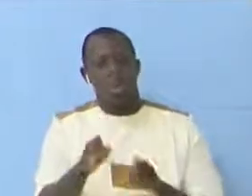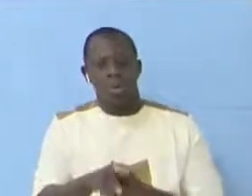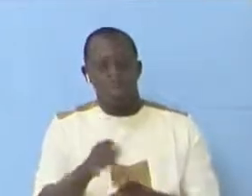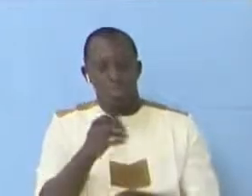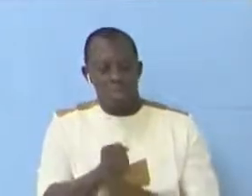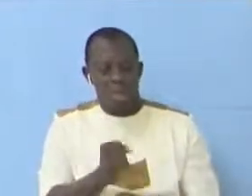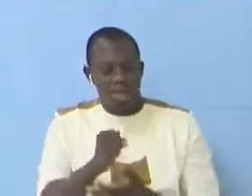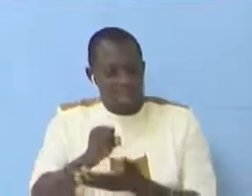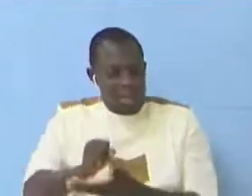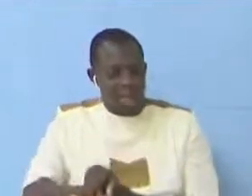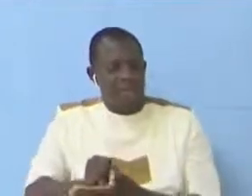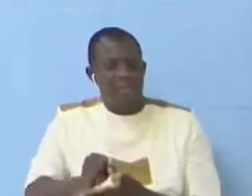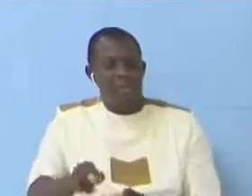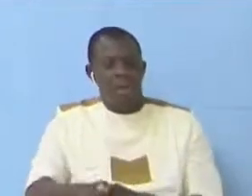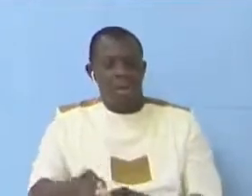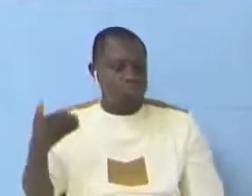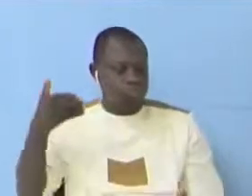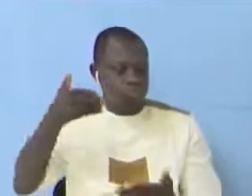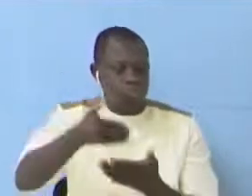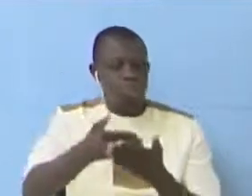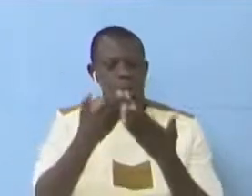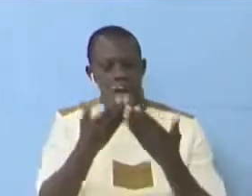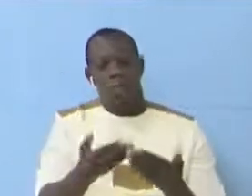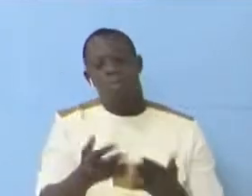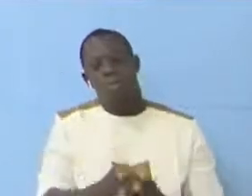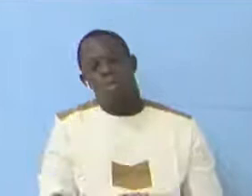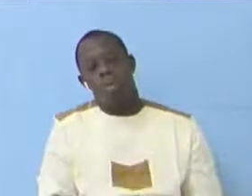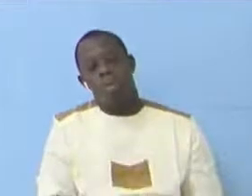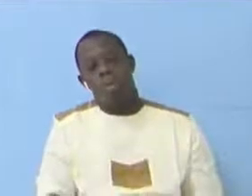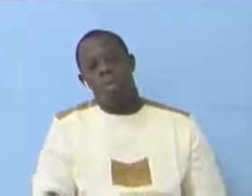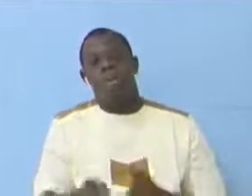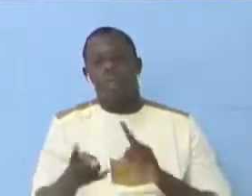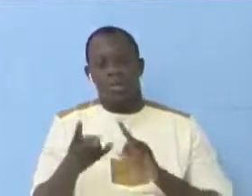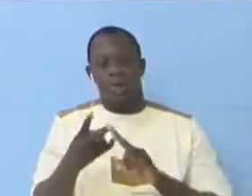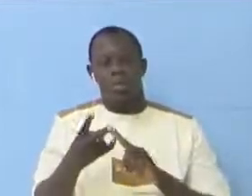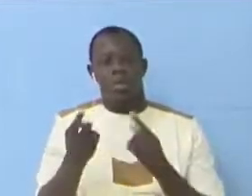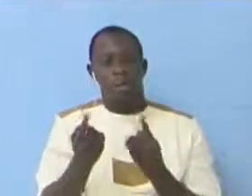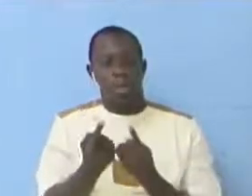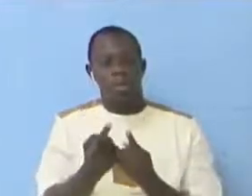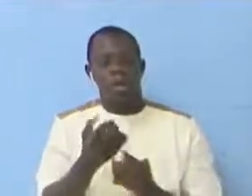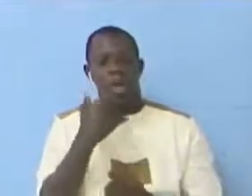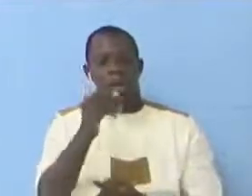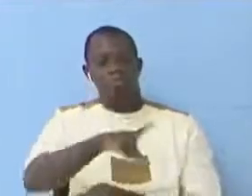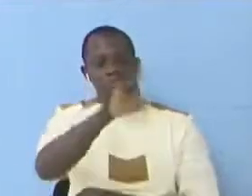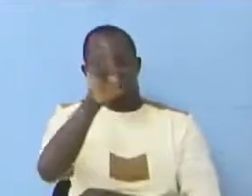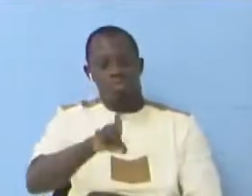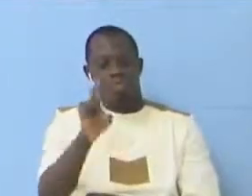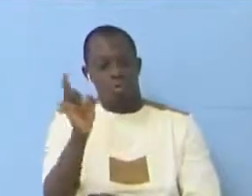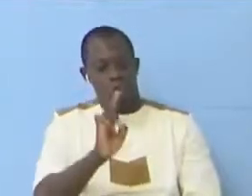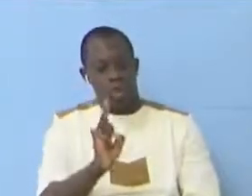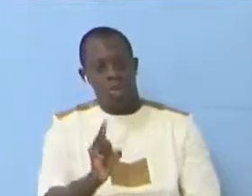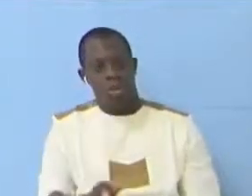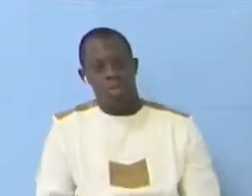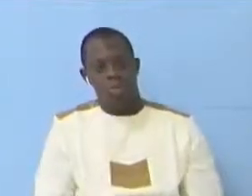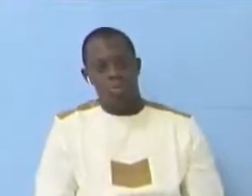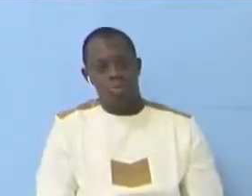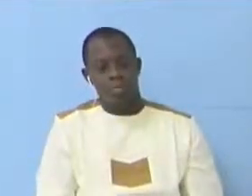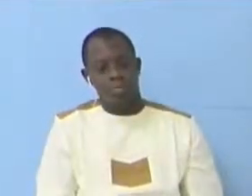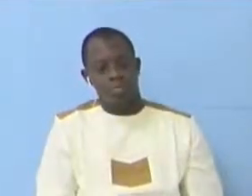ko ba time bi. The way you save it up to this time. ñaareel bi laajte bi mooy. The second thing, which is the correction,